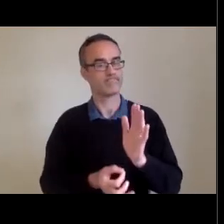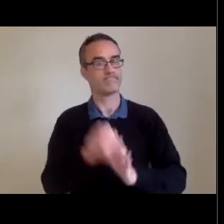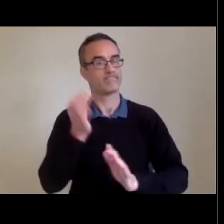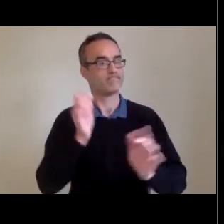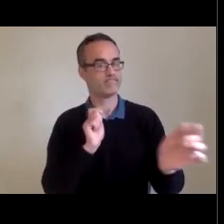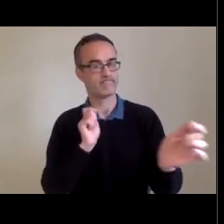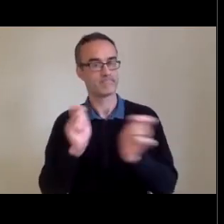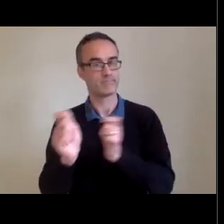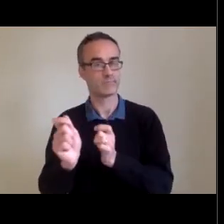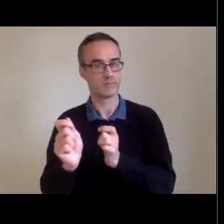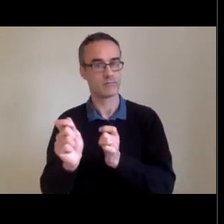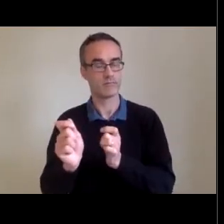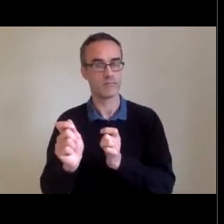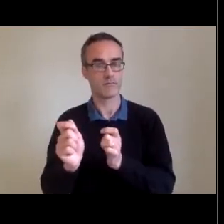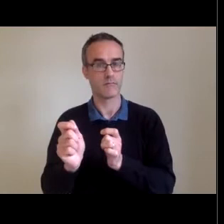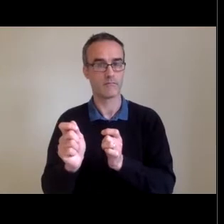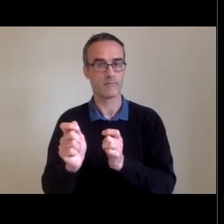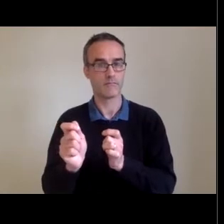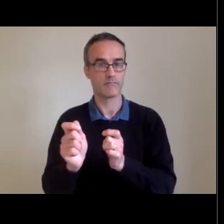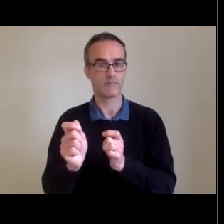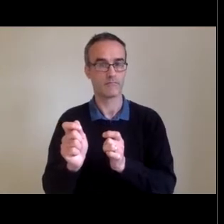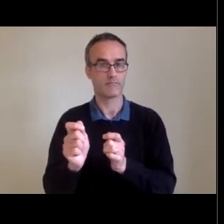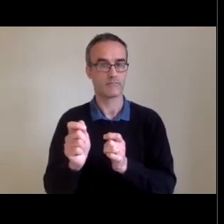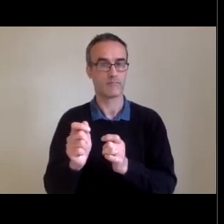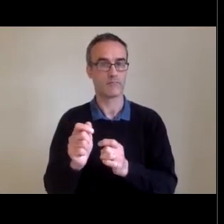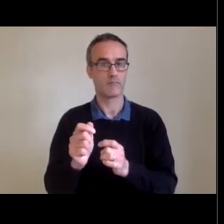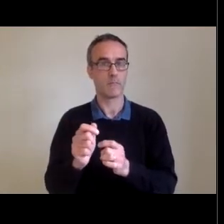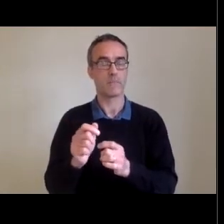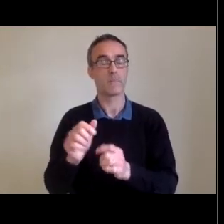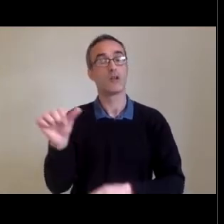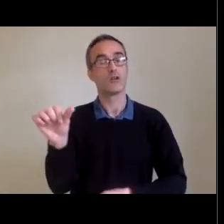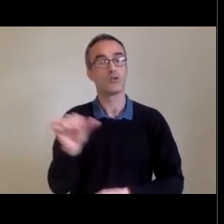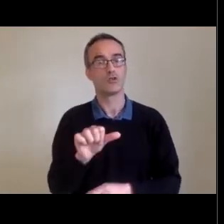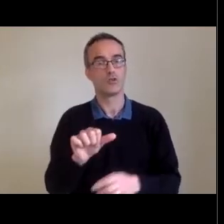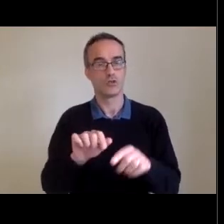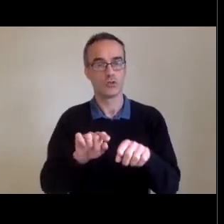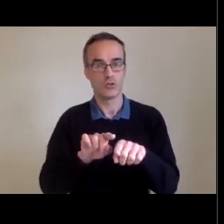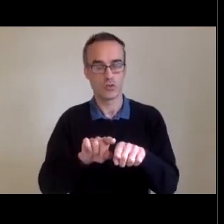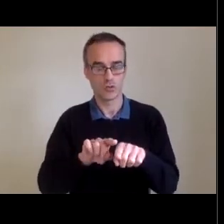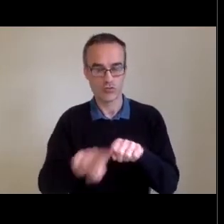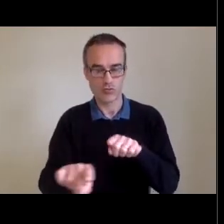not. They should try, they should be encouraged